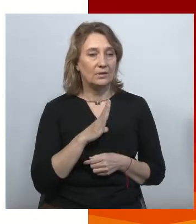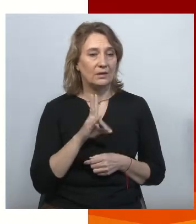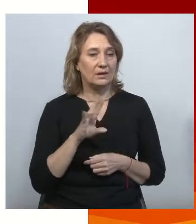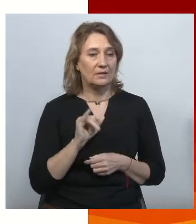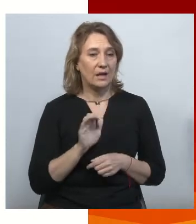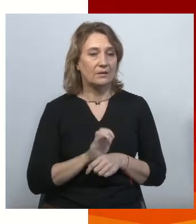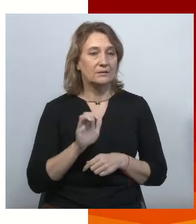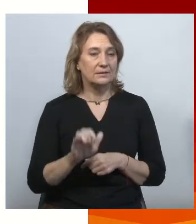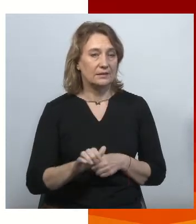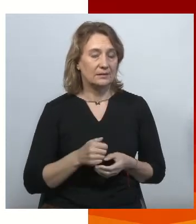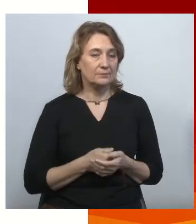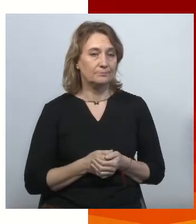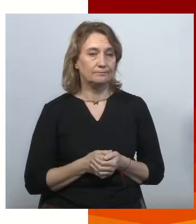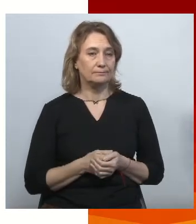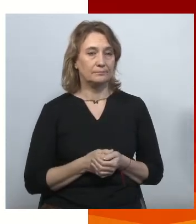information.